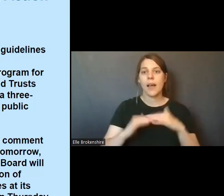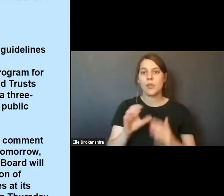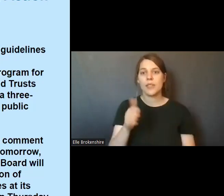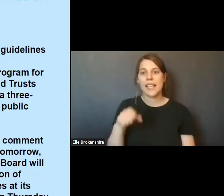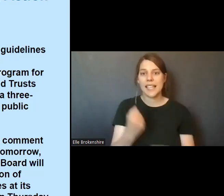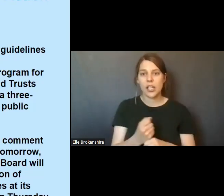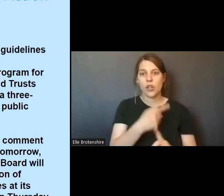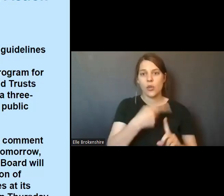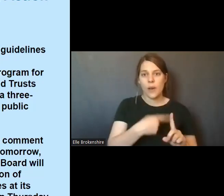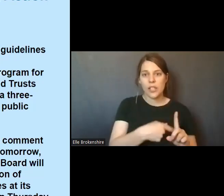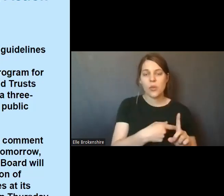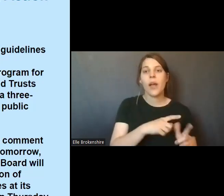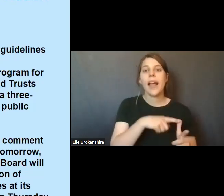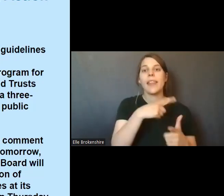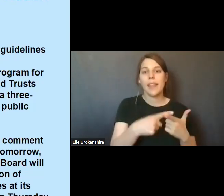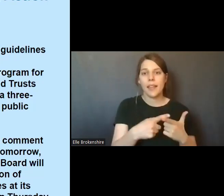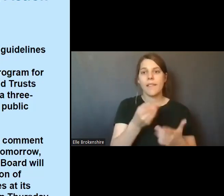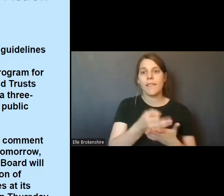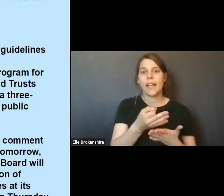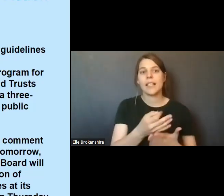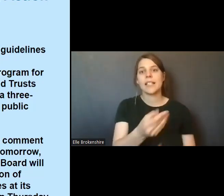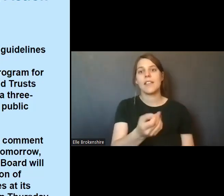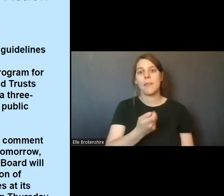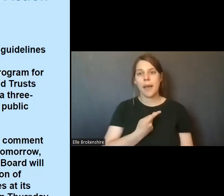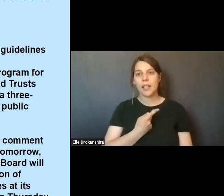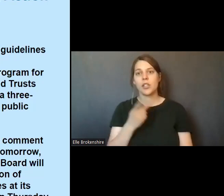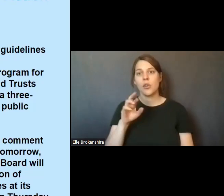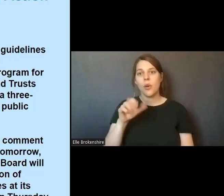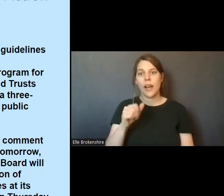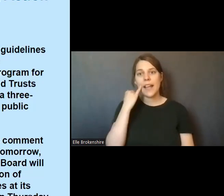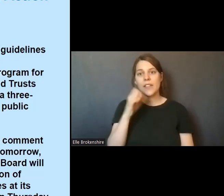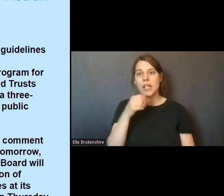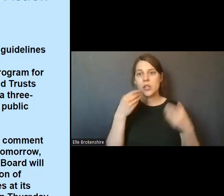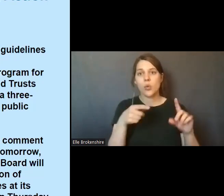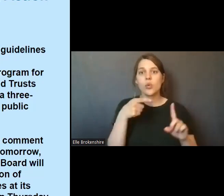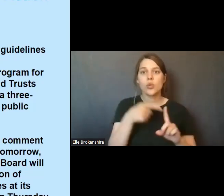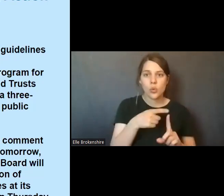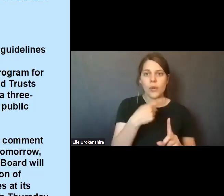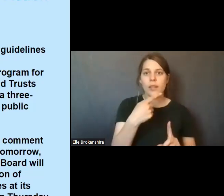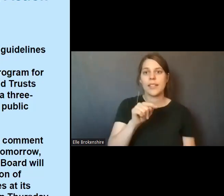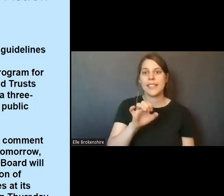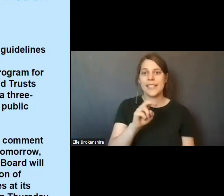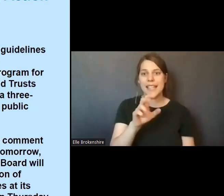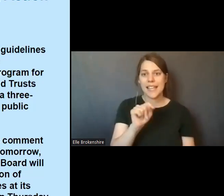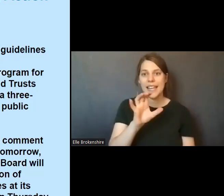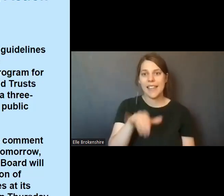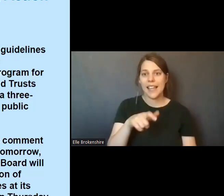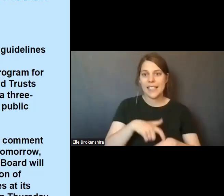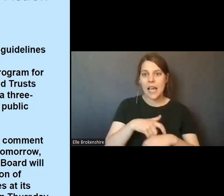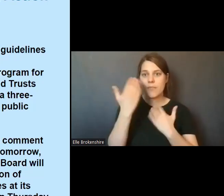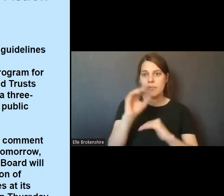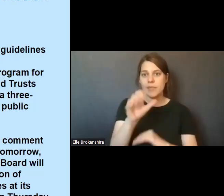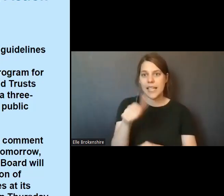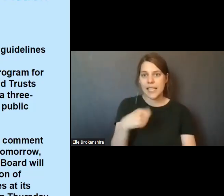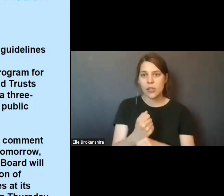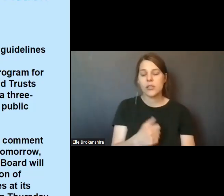financing would need to be returned to the URA if the unit is not sold to the tenant in that time. So once again, we are presenting the guidelines and not